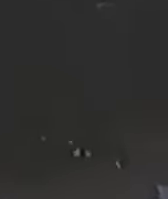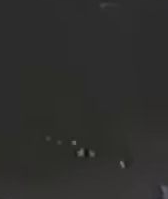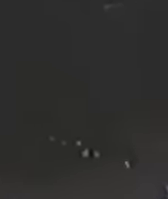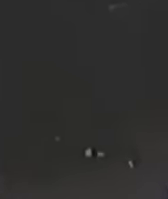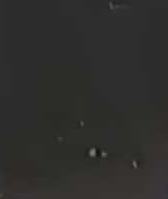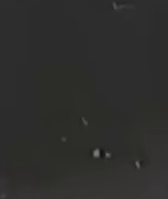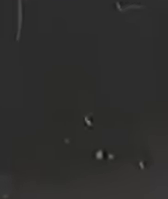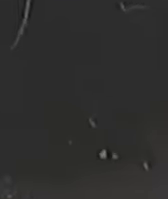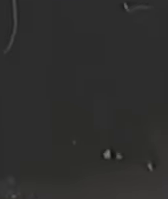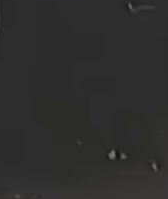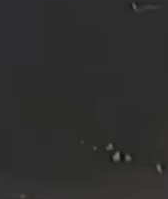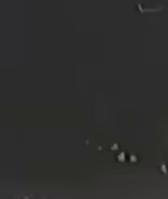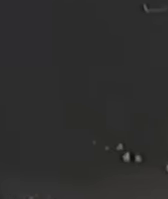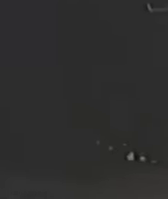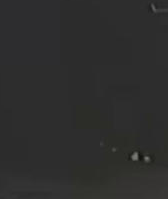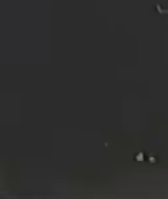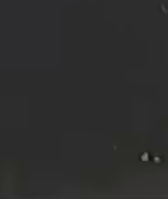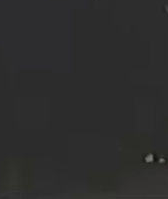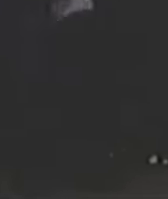Thank you.